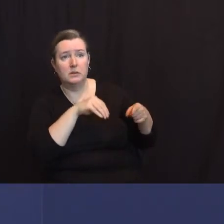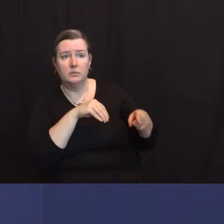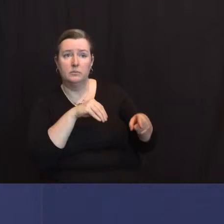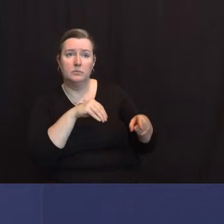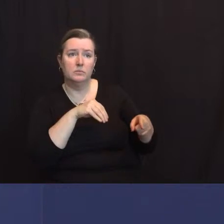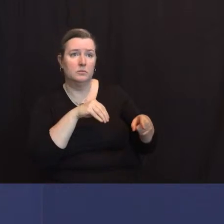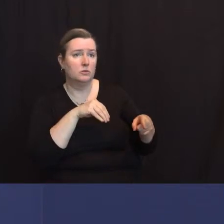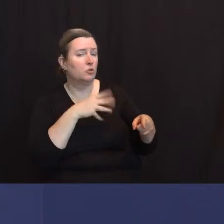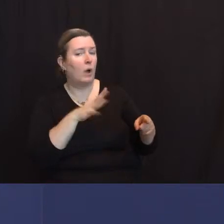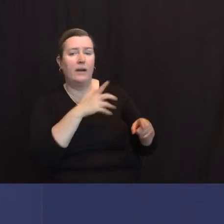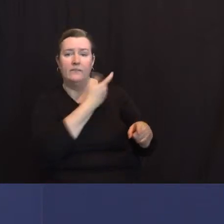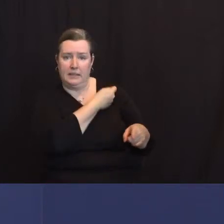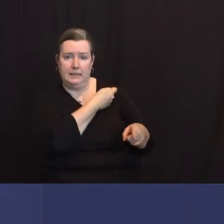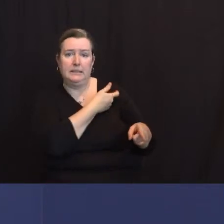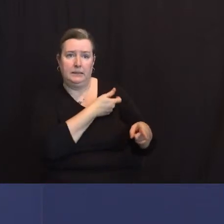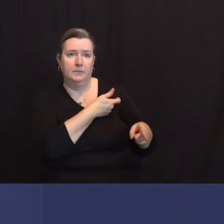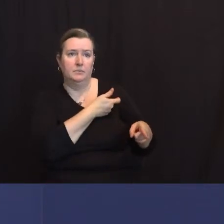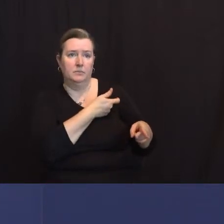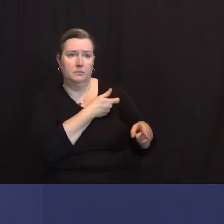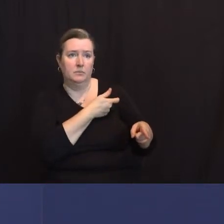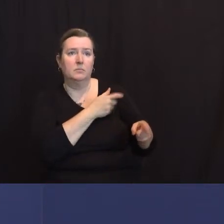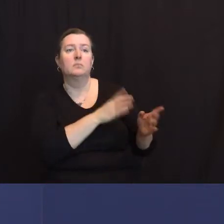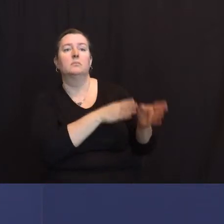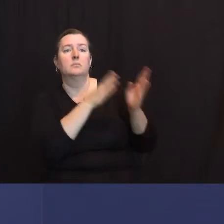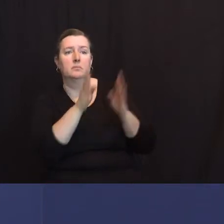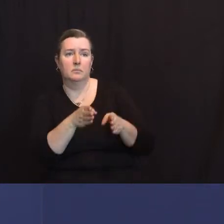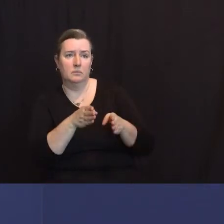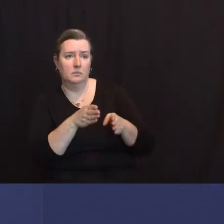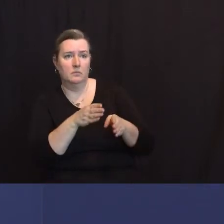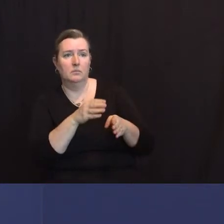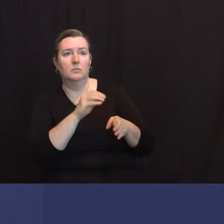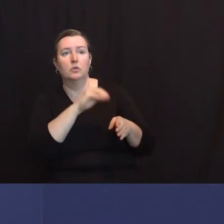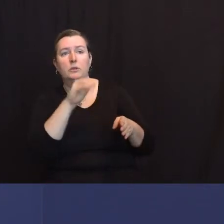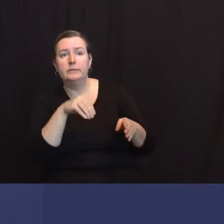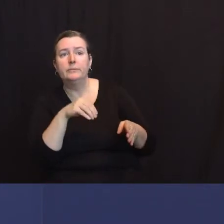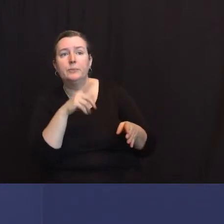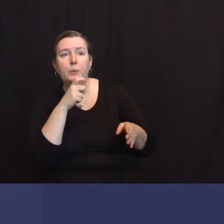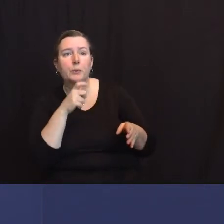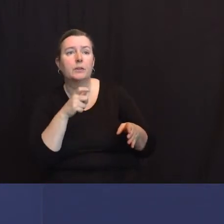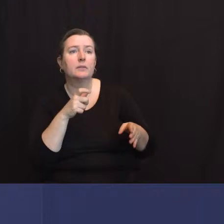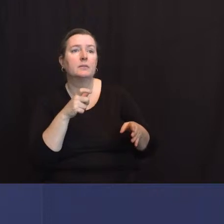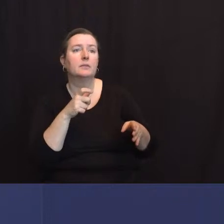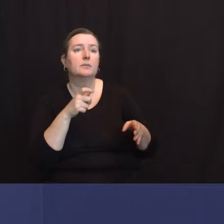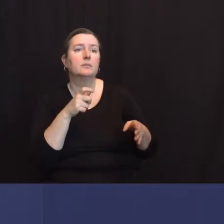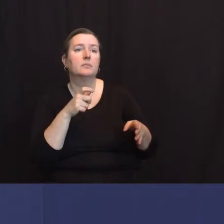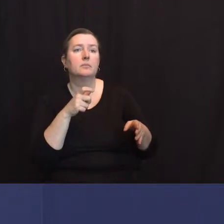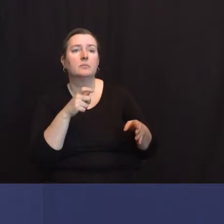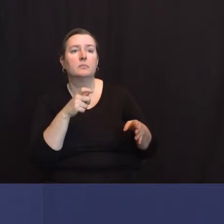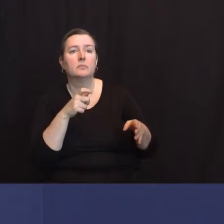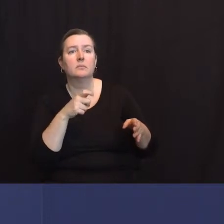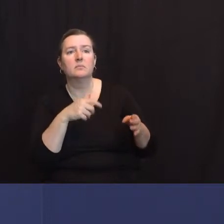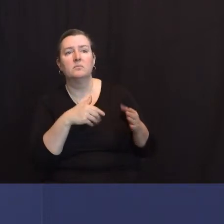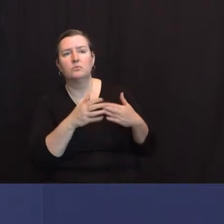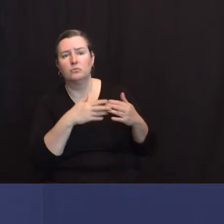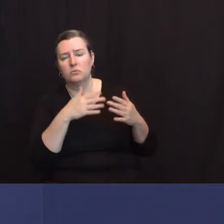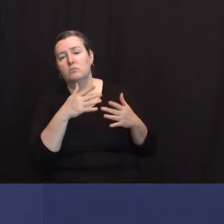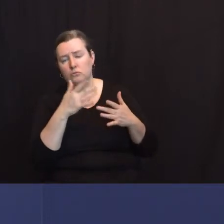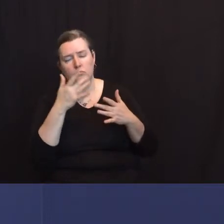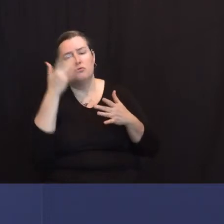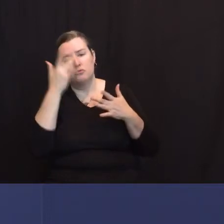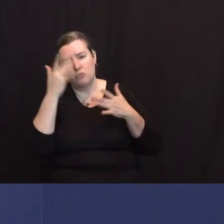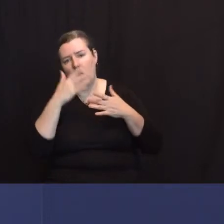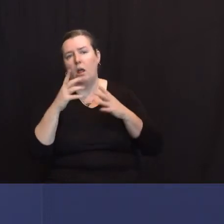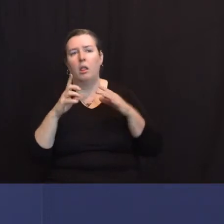vaccinated. There's a percentage of them who, for whatever underlying chronic condition they may have, it might be recommended that they